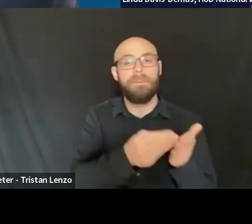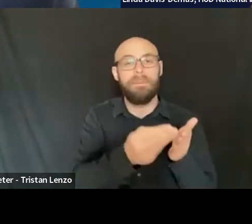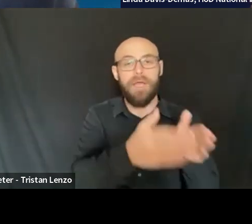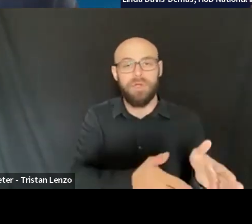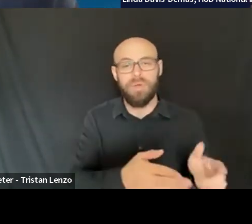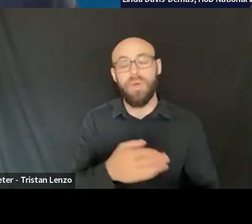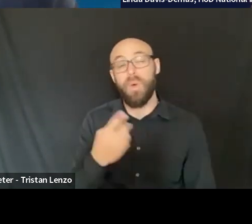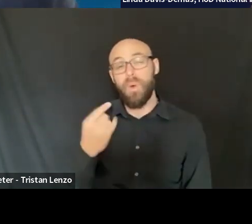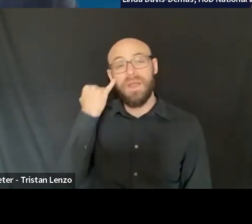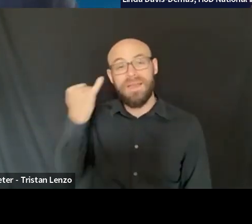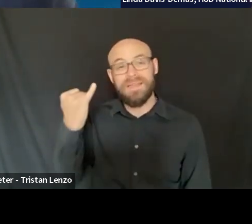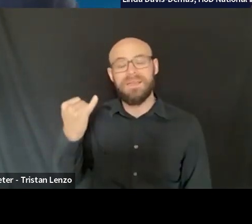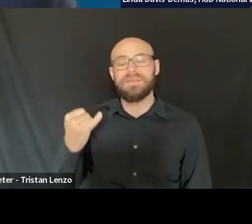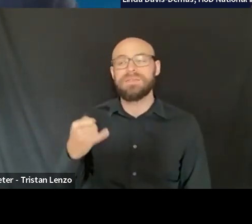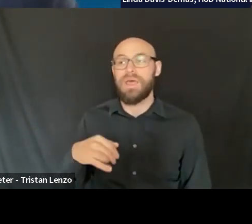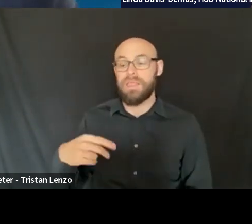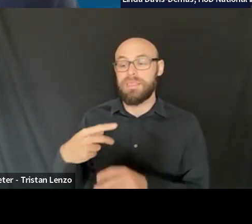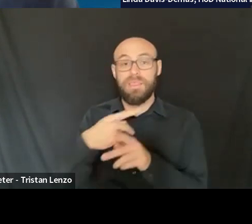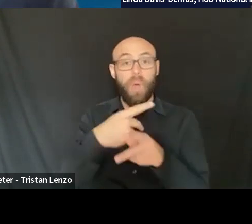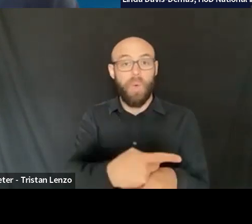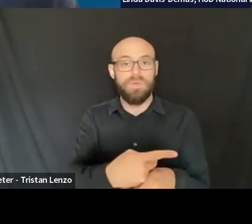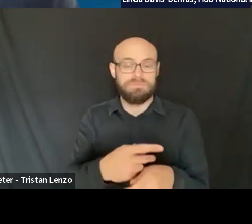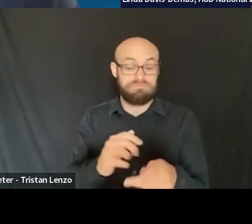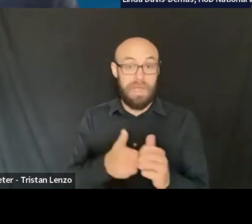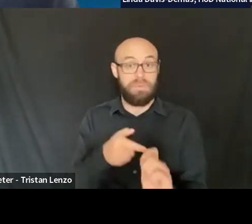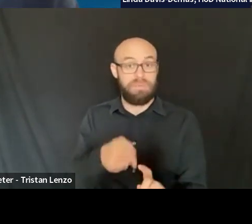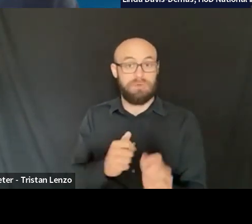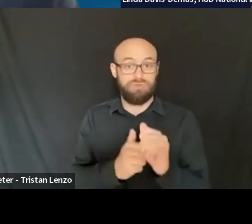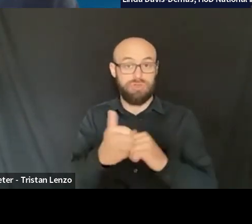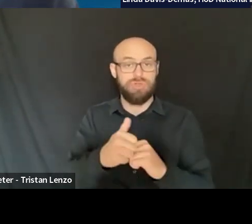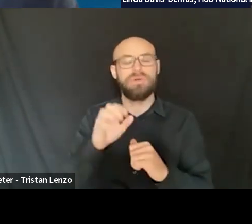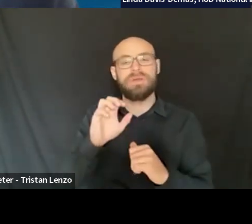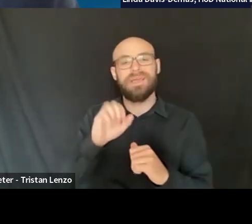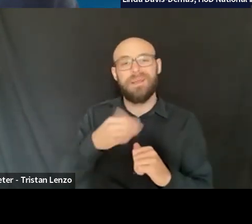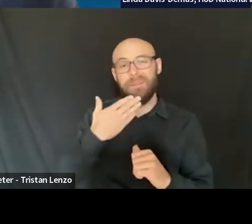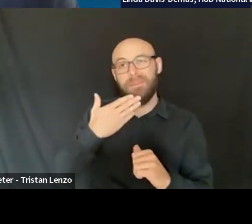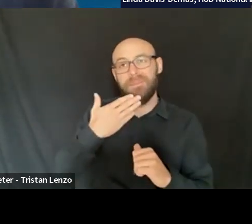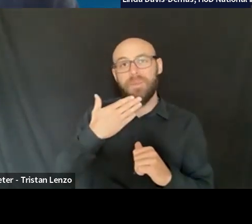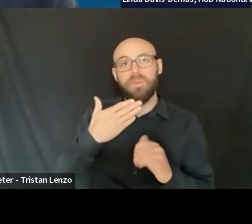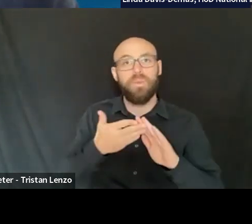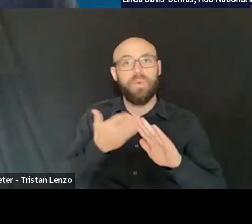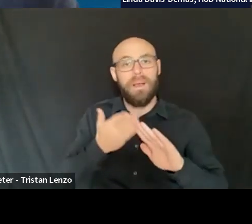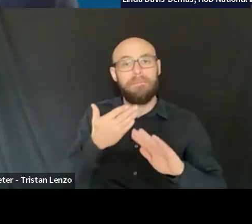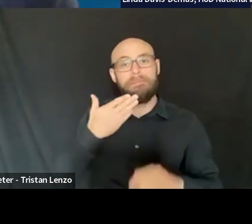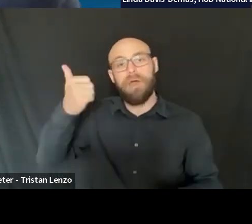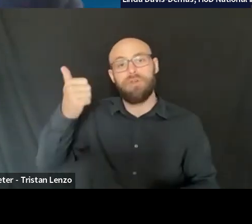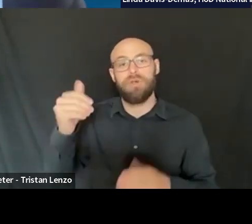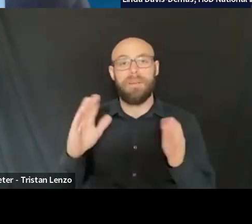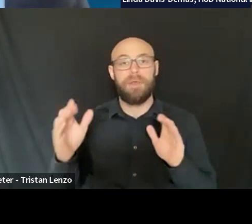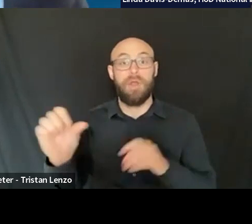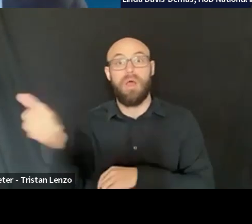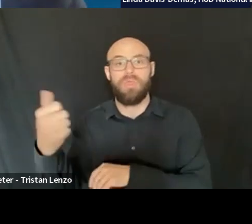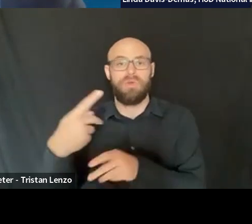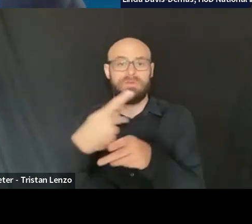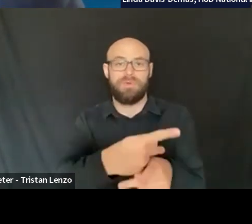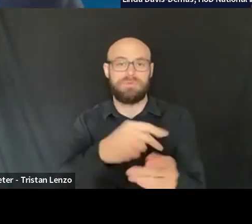housing finance agency loans, because of the way they're structured, they can perform better than other affordable home ownership products or other lending to